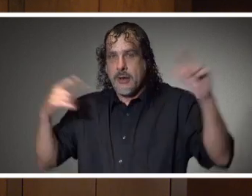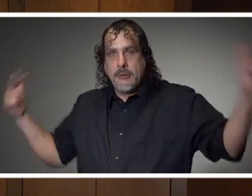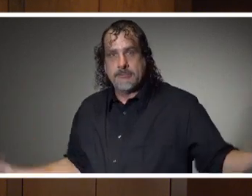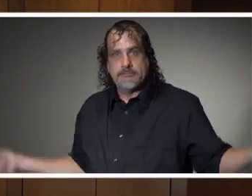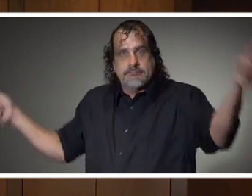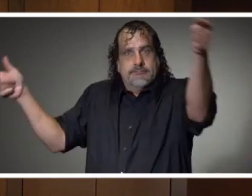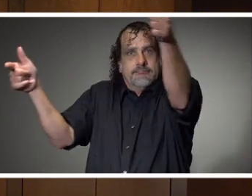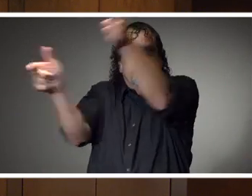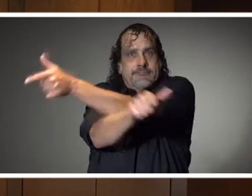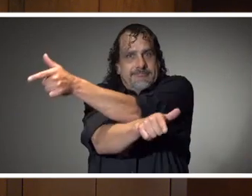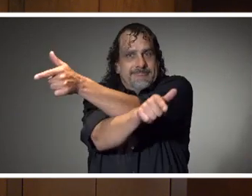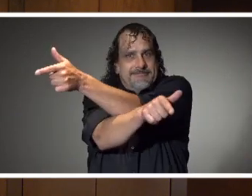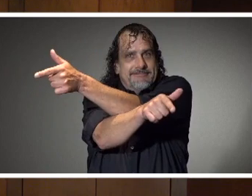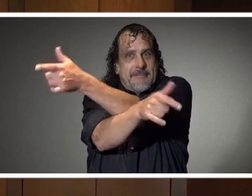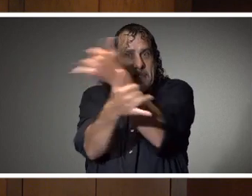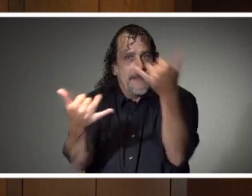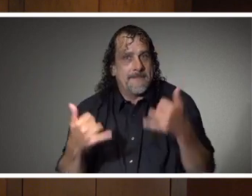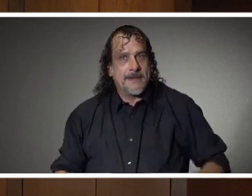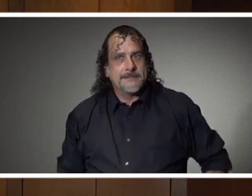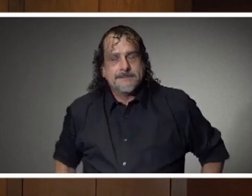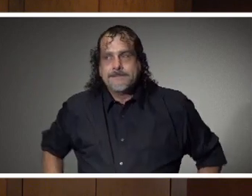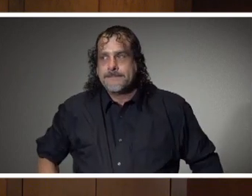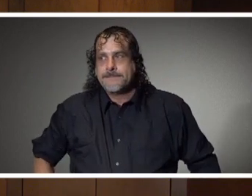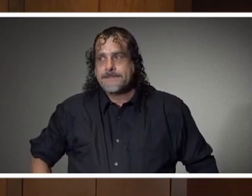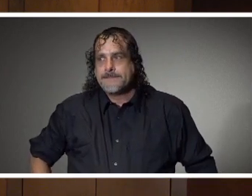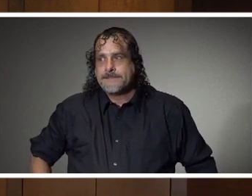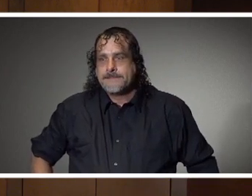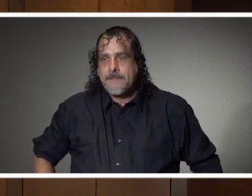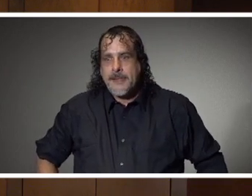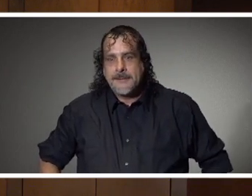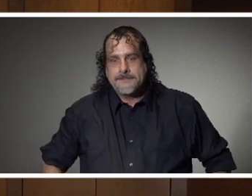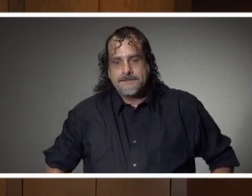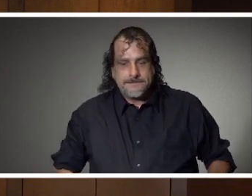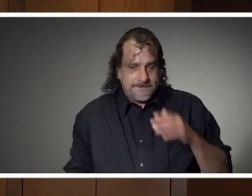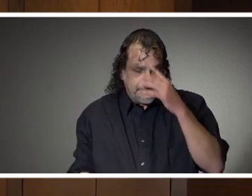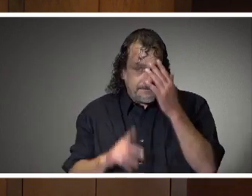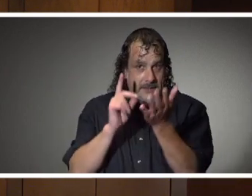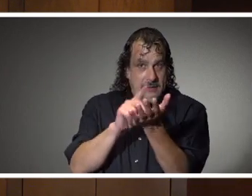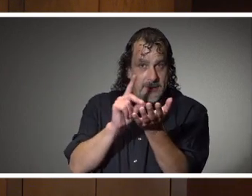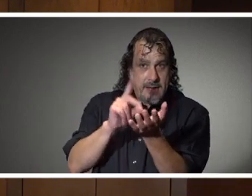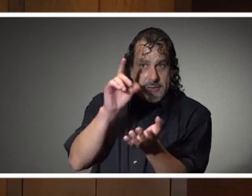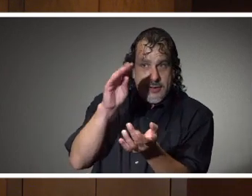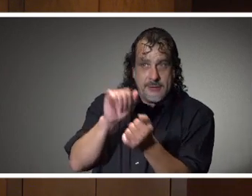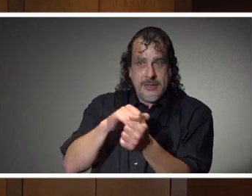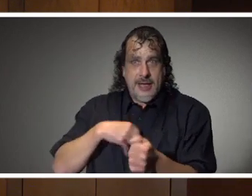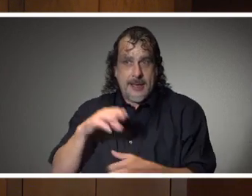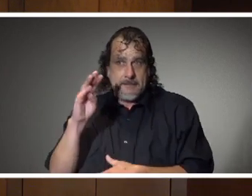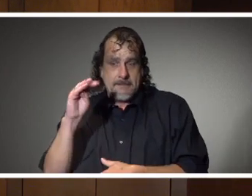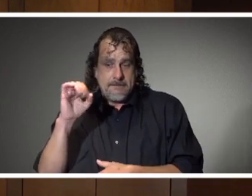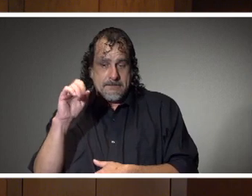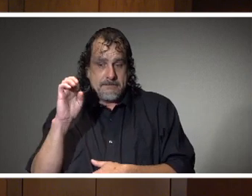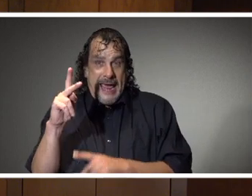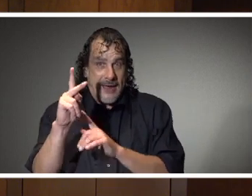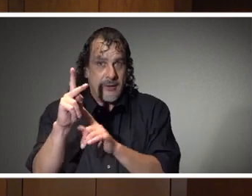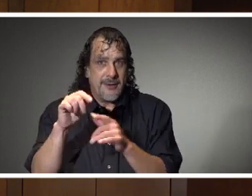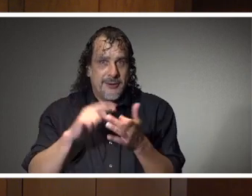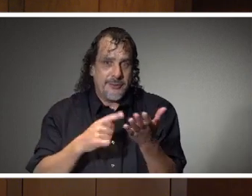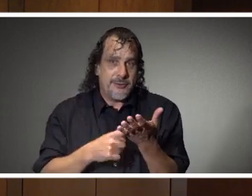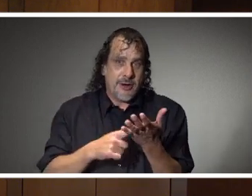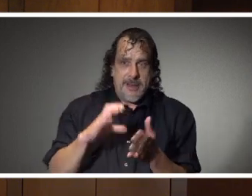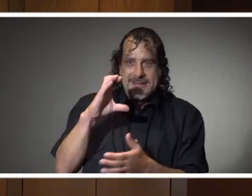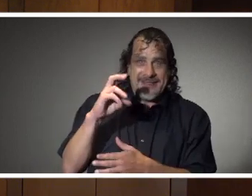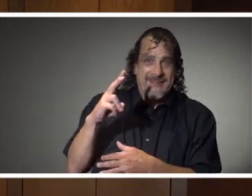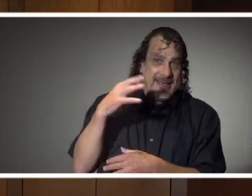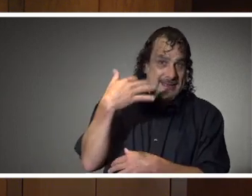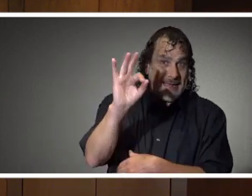to ask give us 2 seconds to change out. We're going to get Dr. Dobbs up here and Matt to talk about COVID-19. So thank